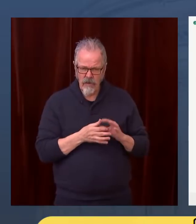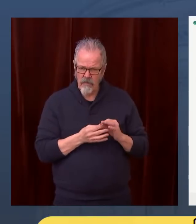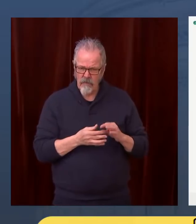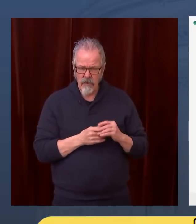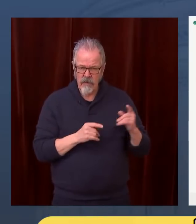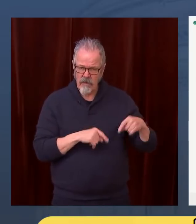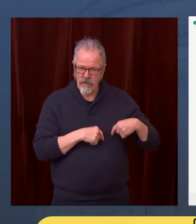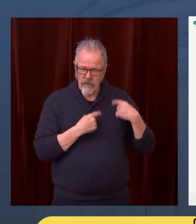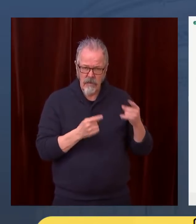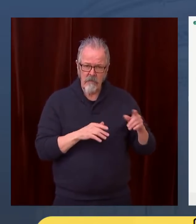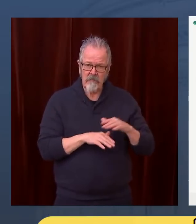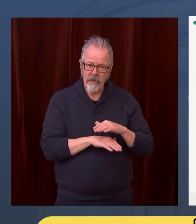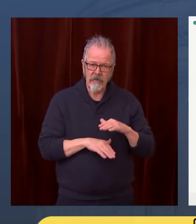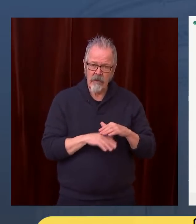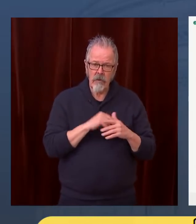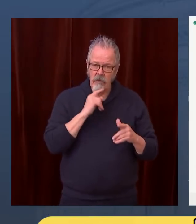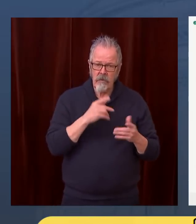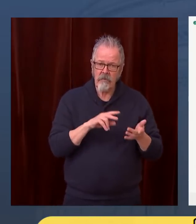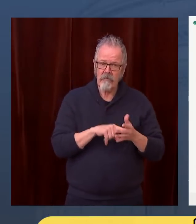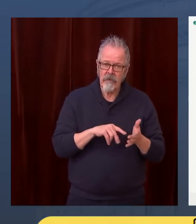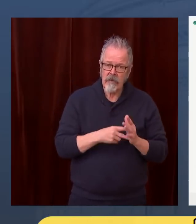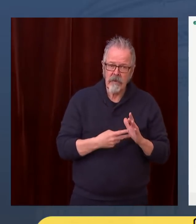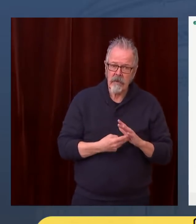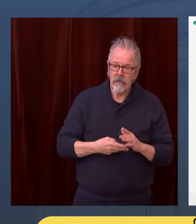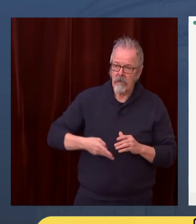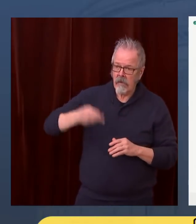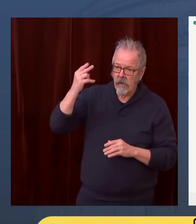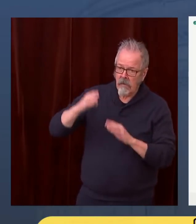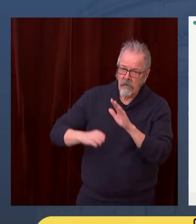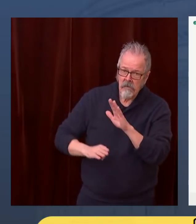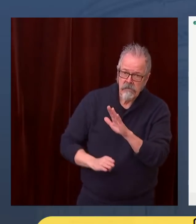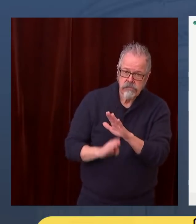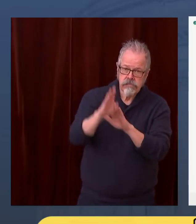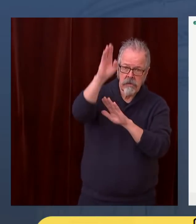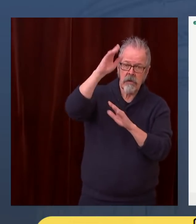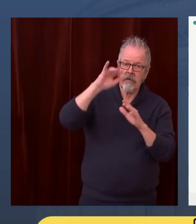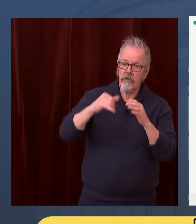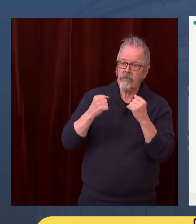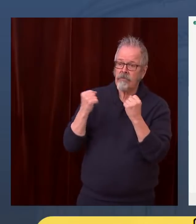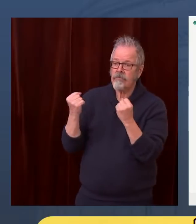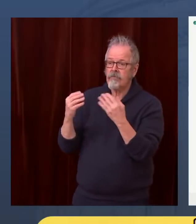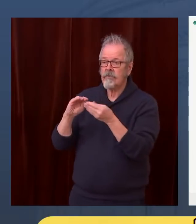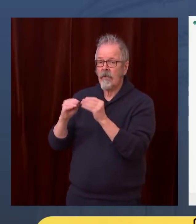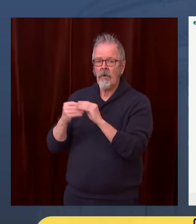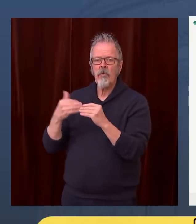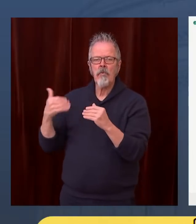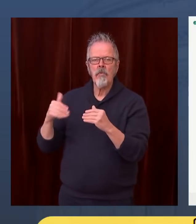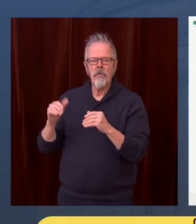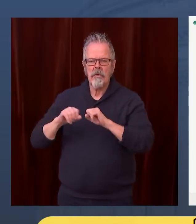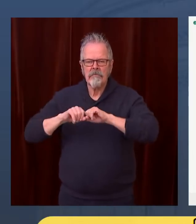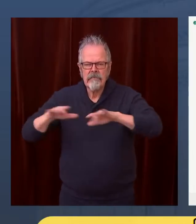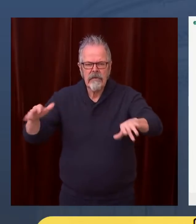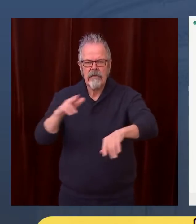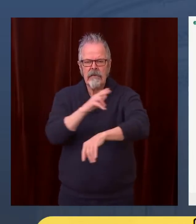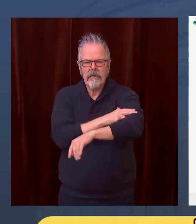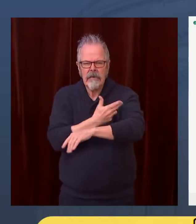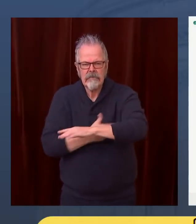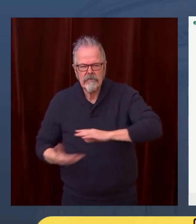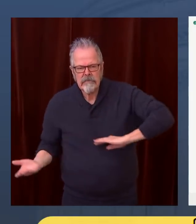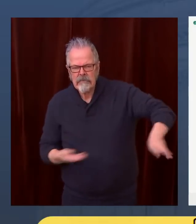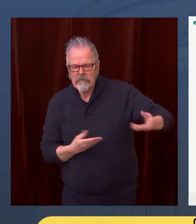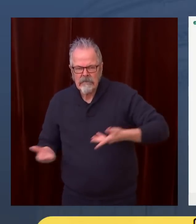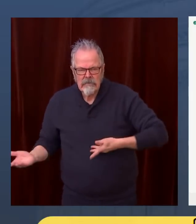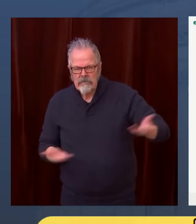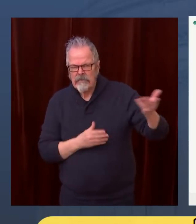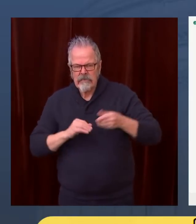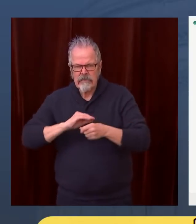in a high surge situation where you have lots of cases, you have lots of hospitalizations, which we have been, and you really get to a point